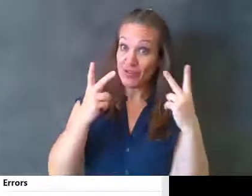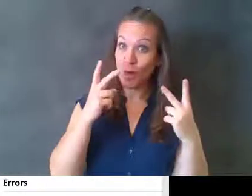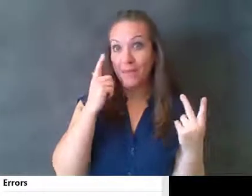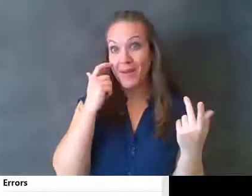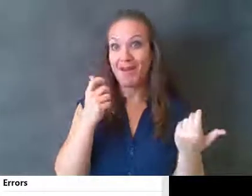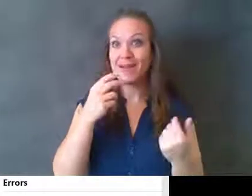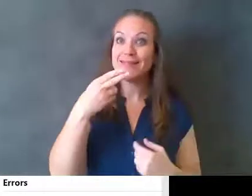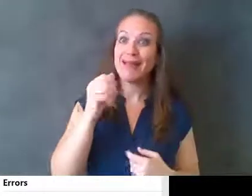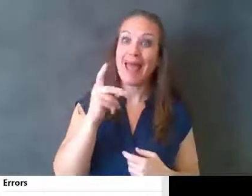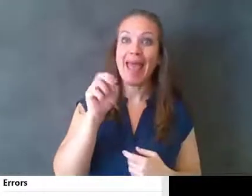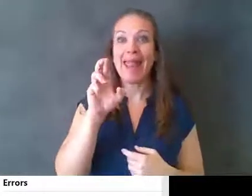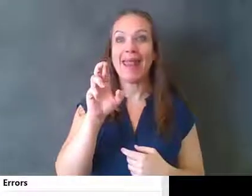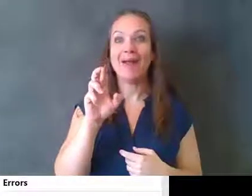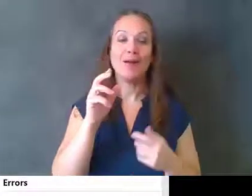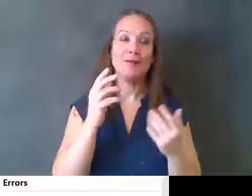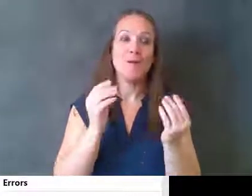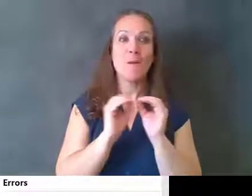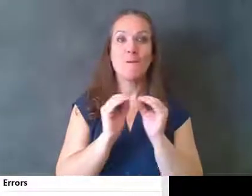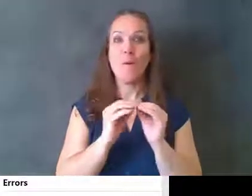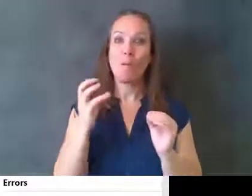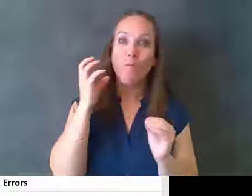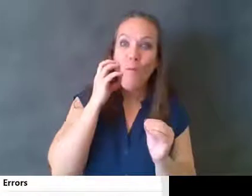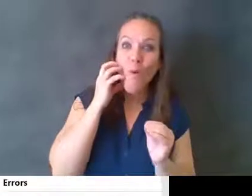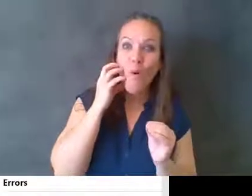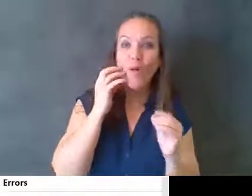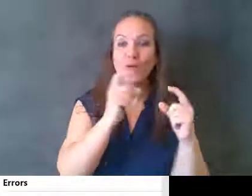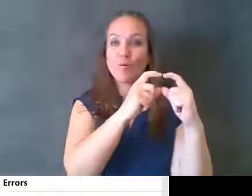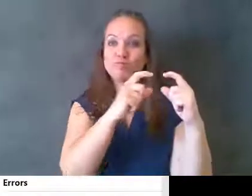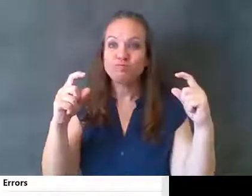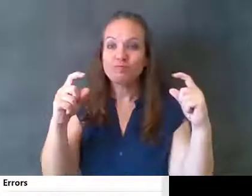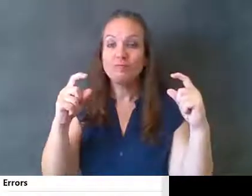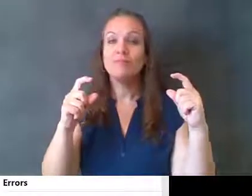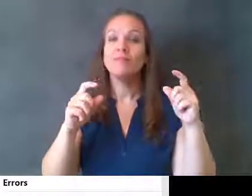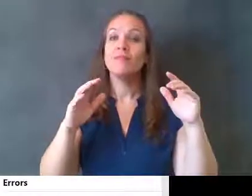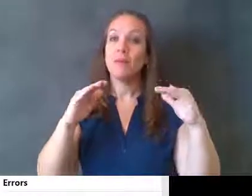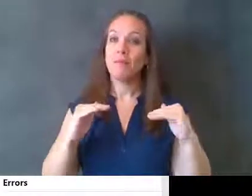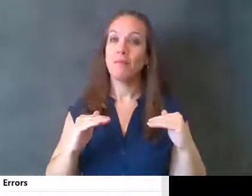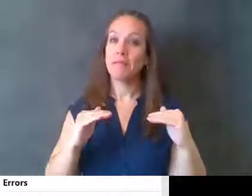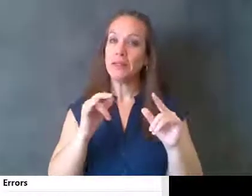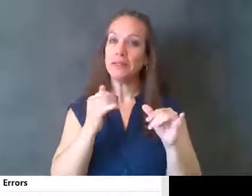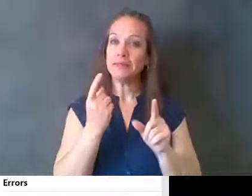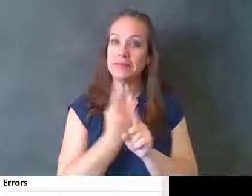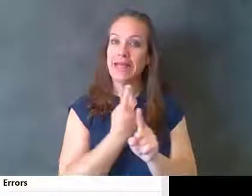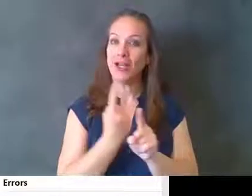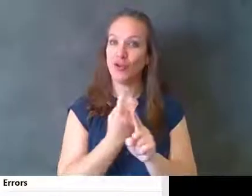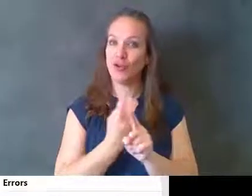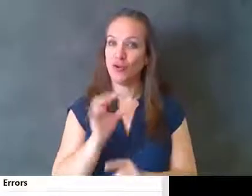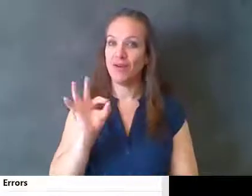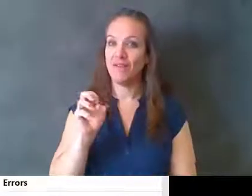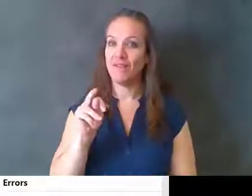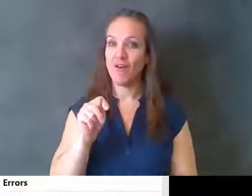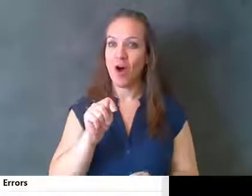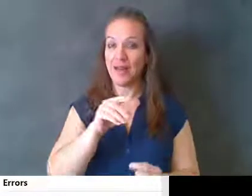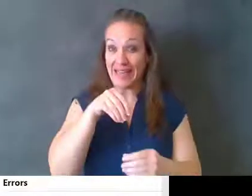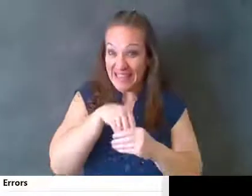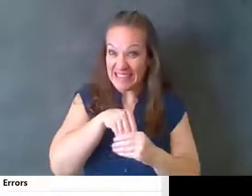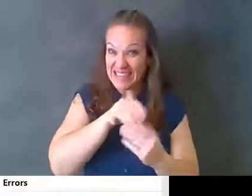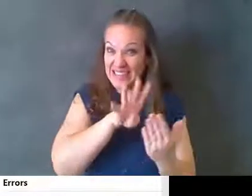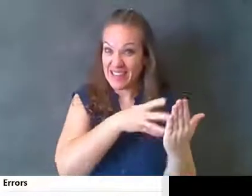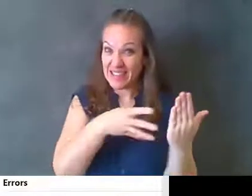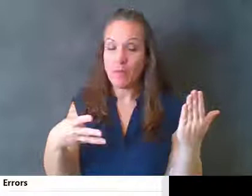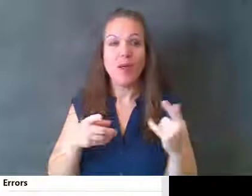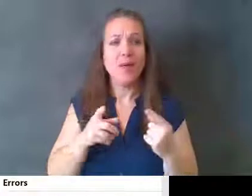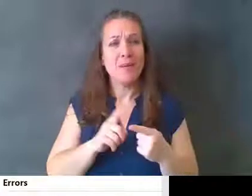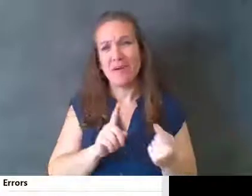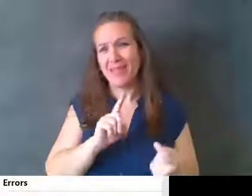is bolder. It's a bolded font, whereas the rest of the font in my table is standard. But I just, once again, I manually